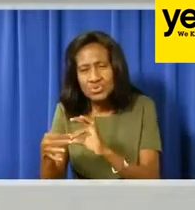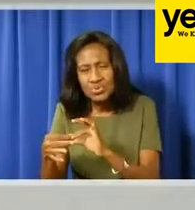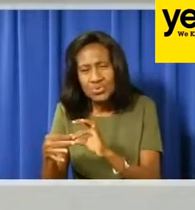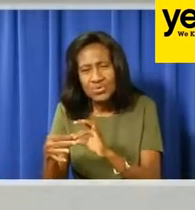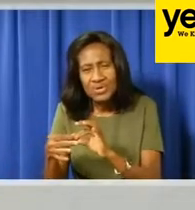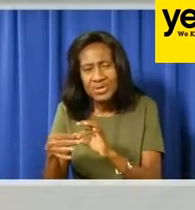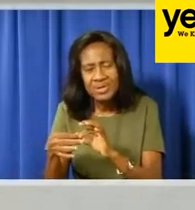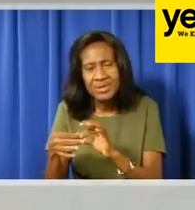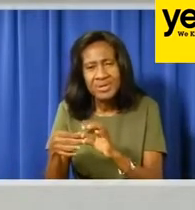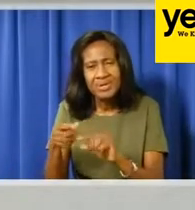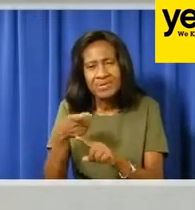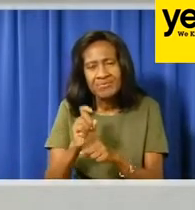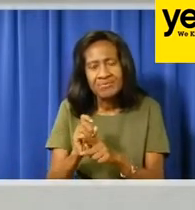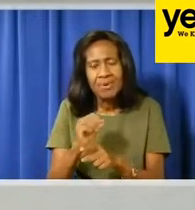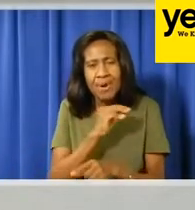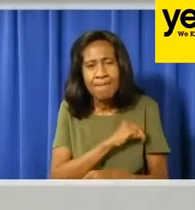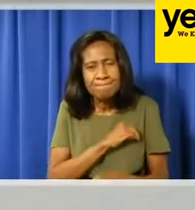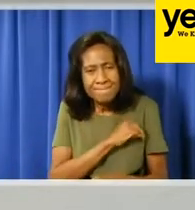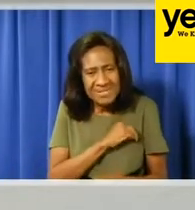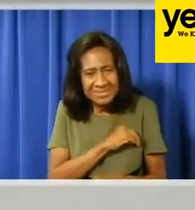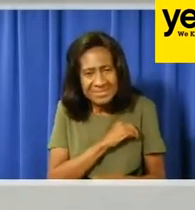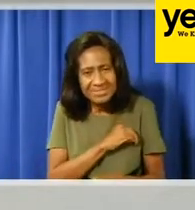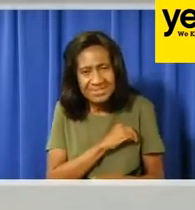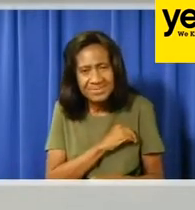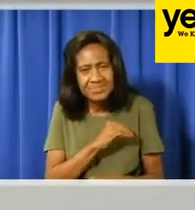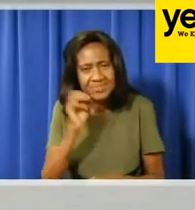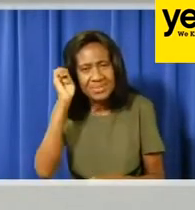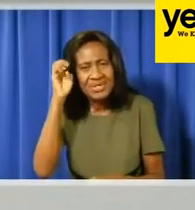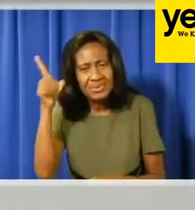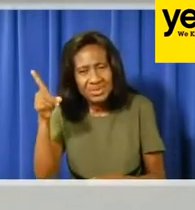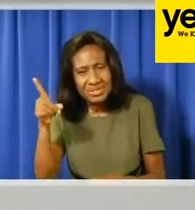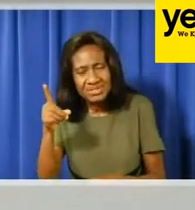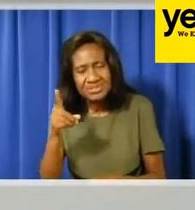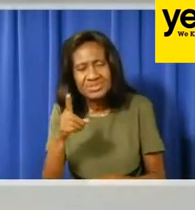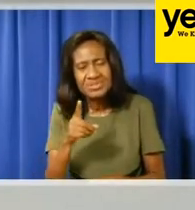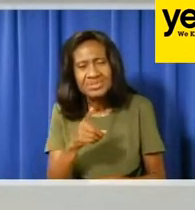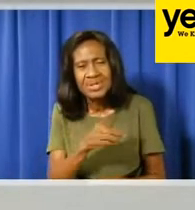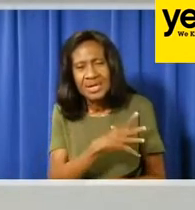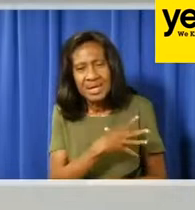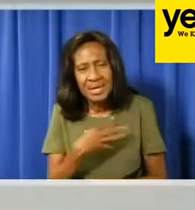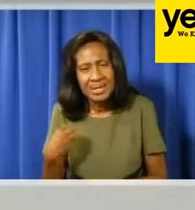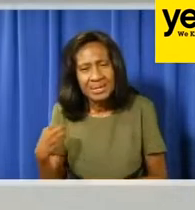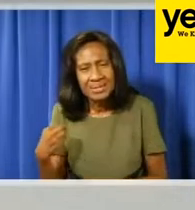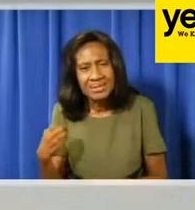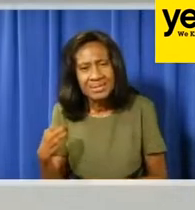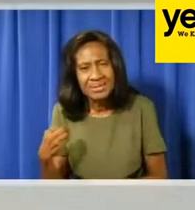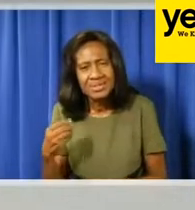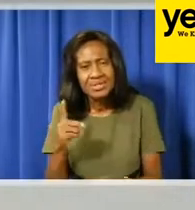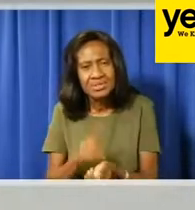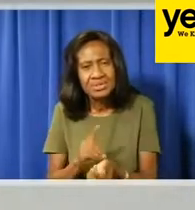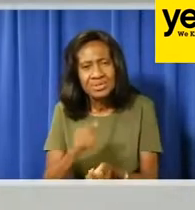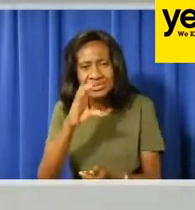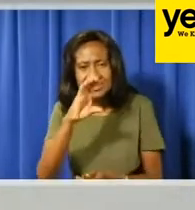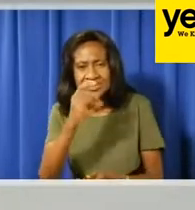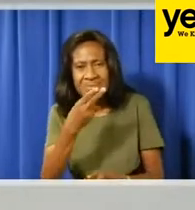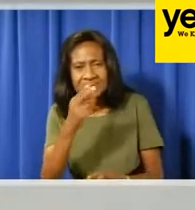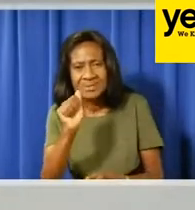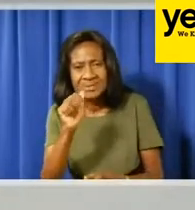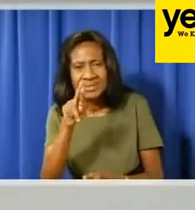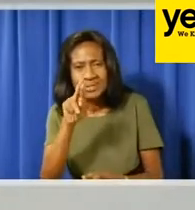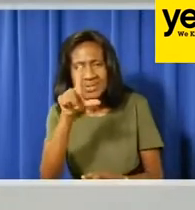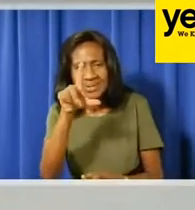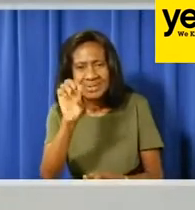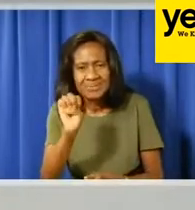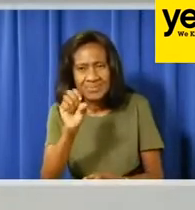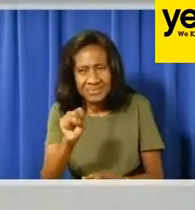our colleague, Minister Juliana Connolly, O'Connor Connolly, and Dr. Charles.